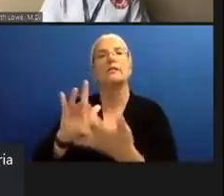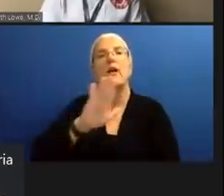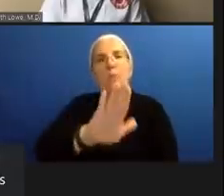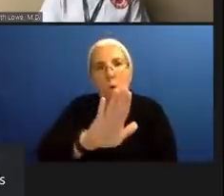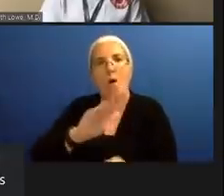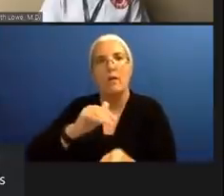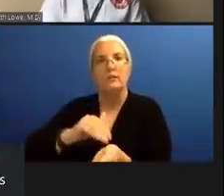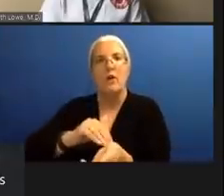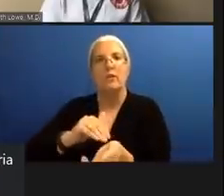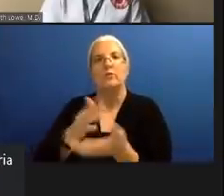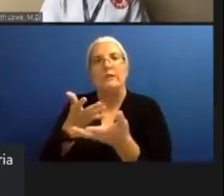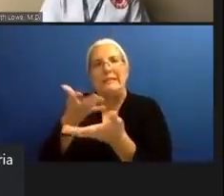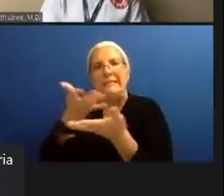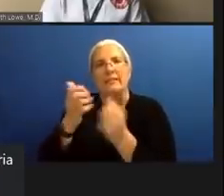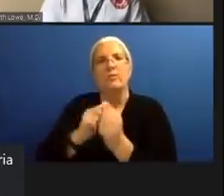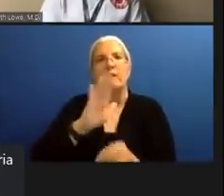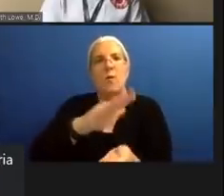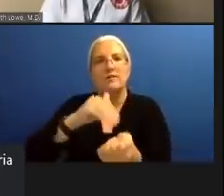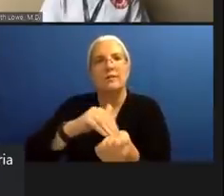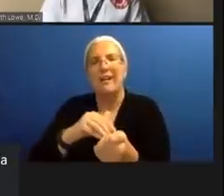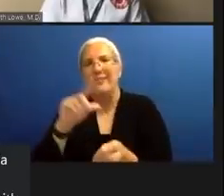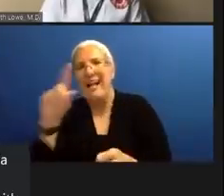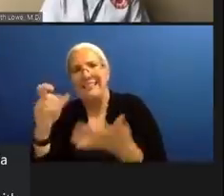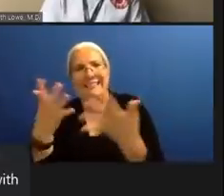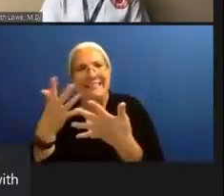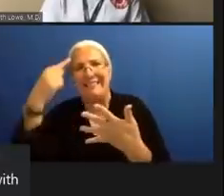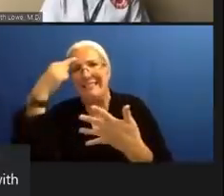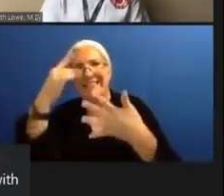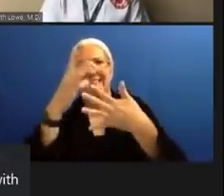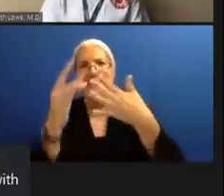what would be the best way to meet